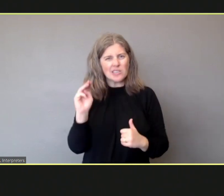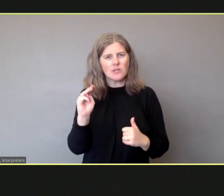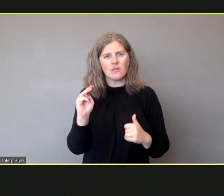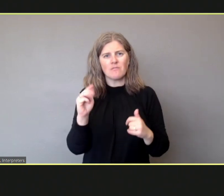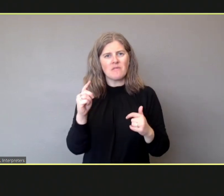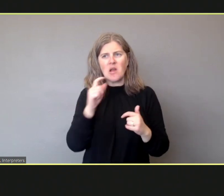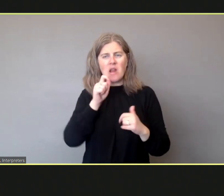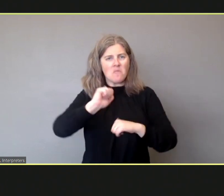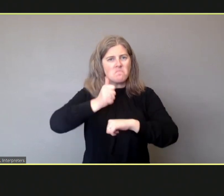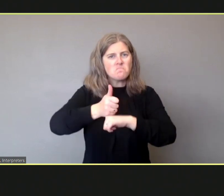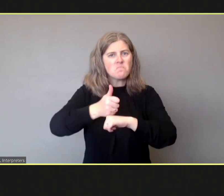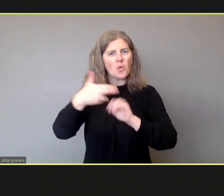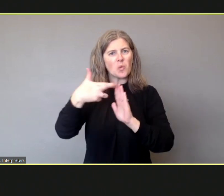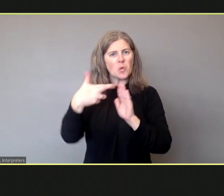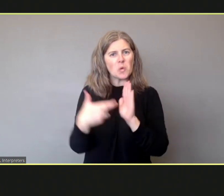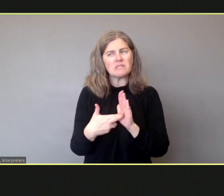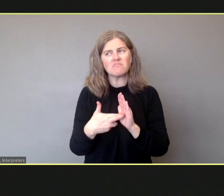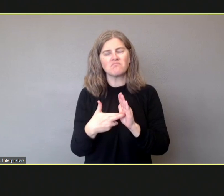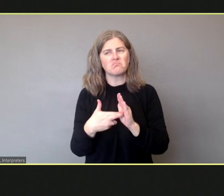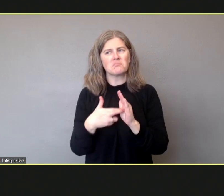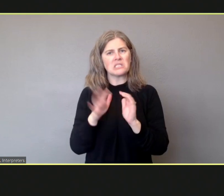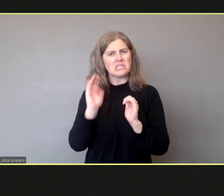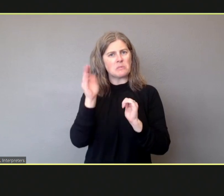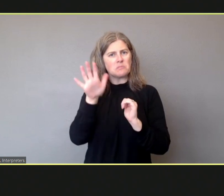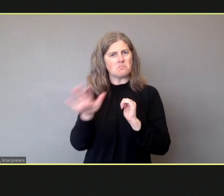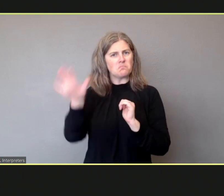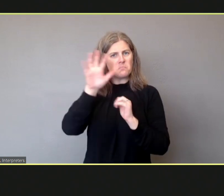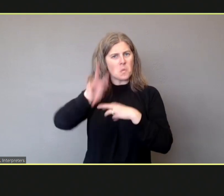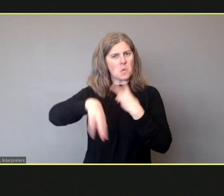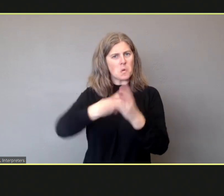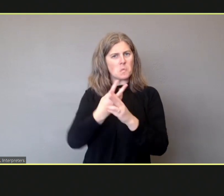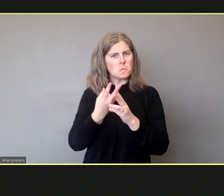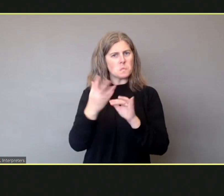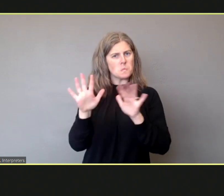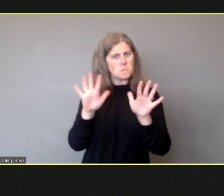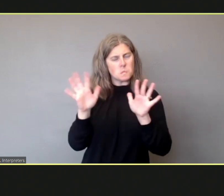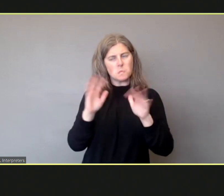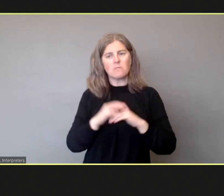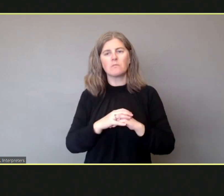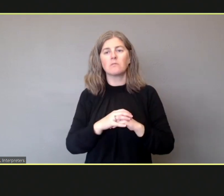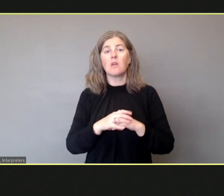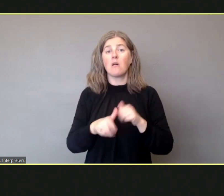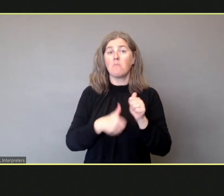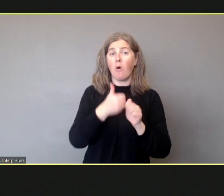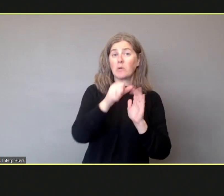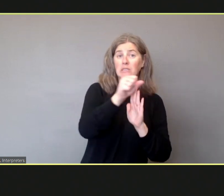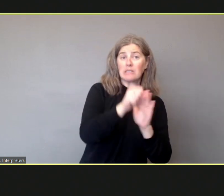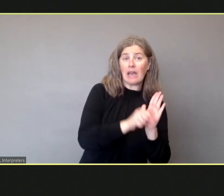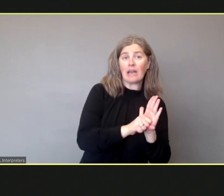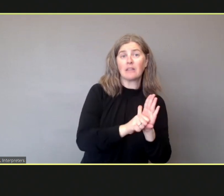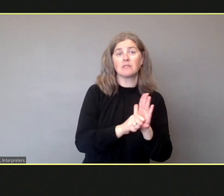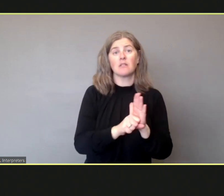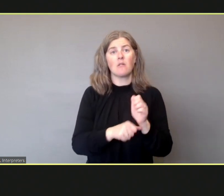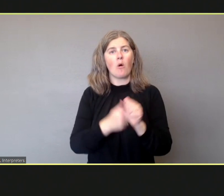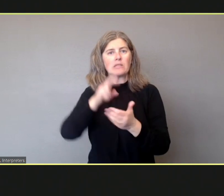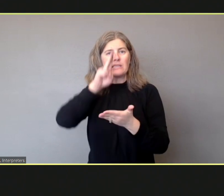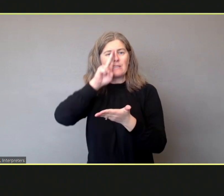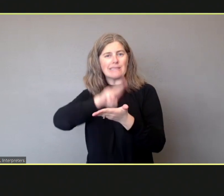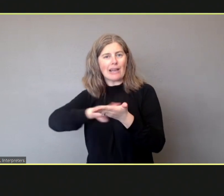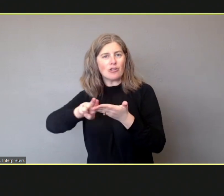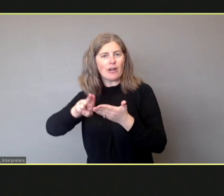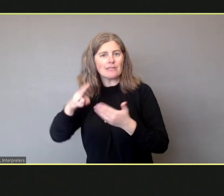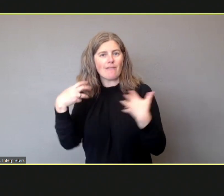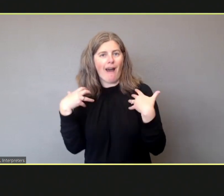much in the way of restrictions. And I think most other states, most other secretaries of health of other